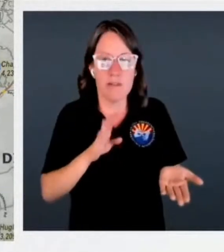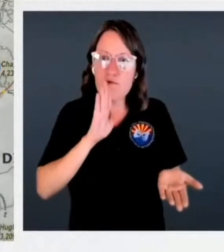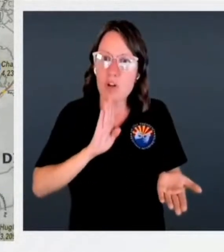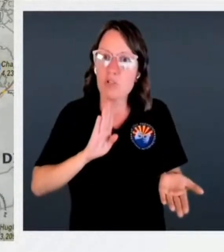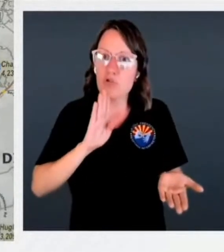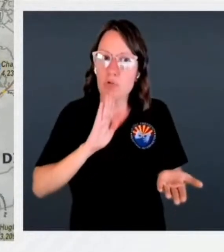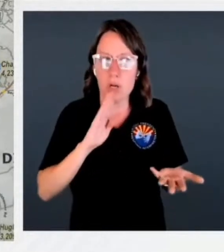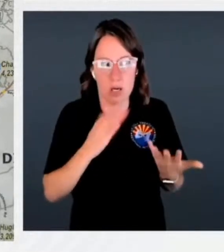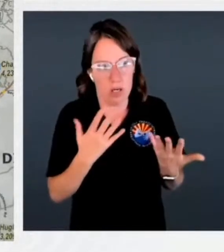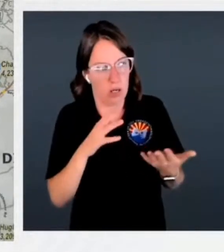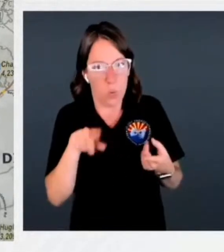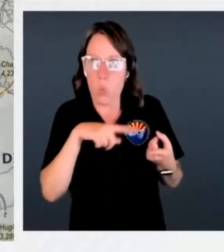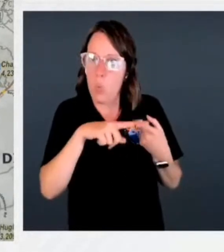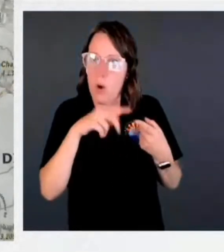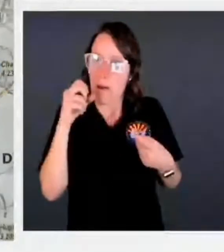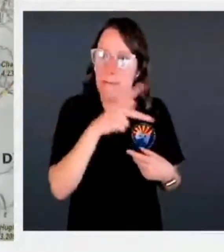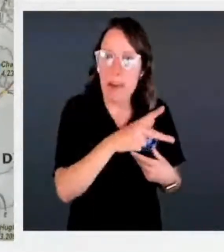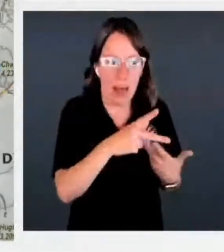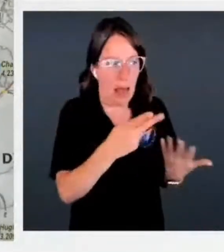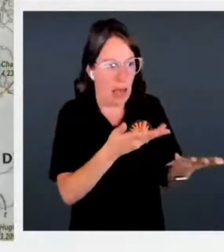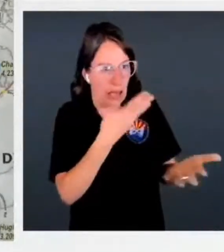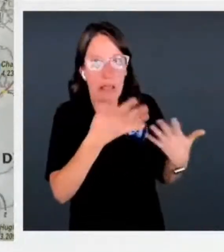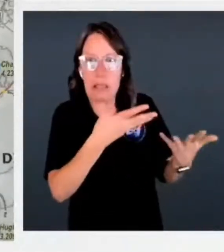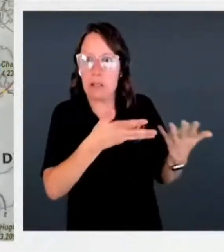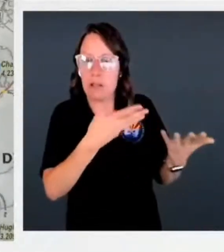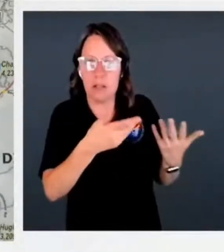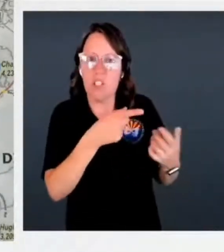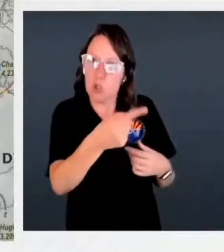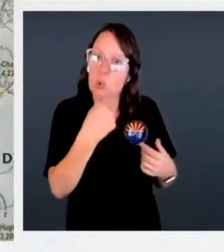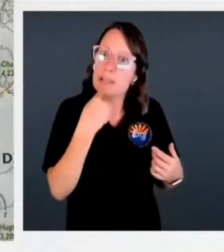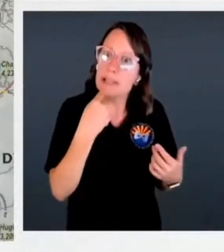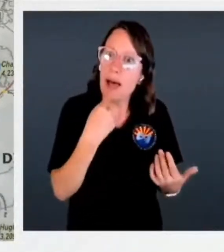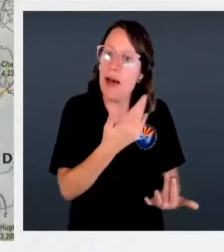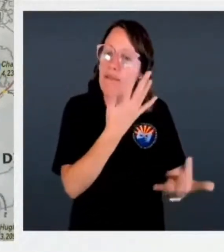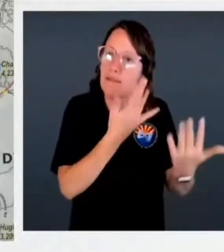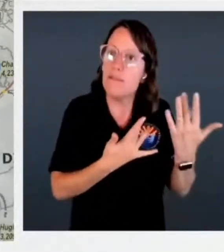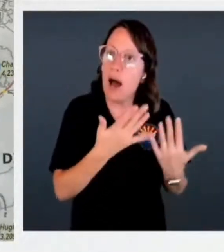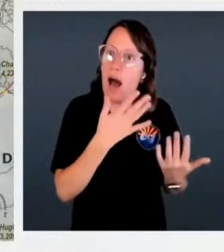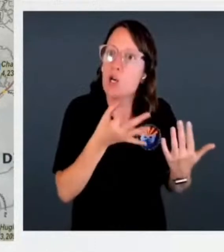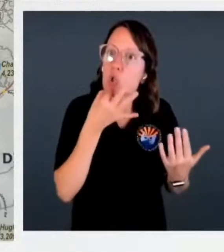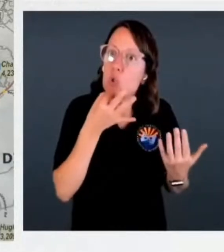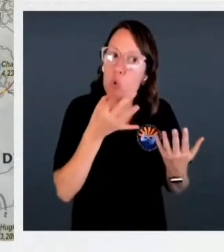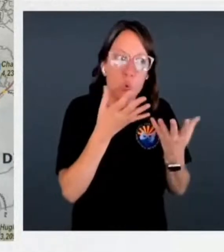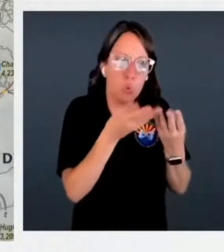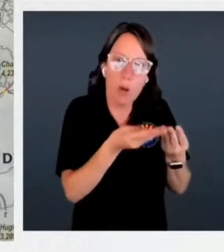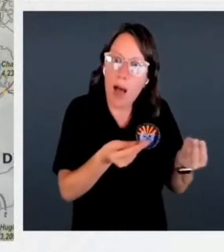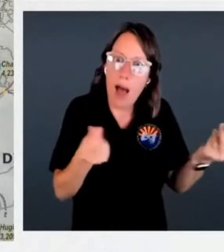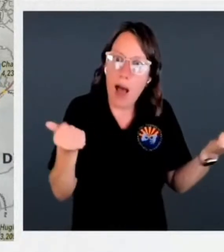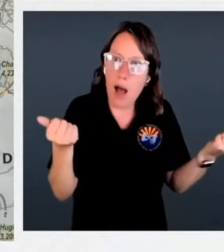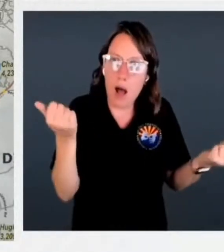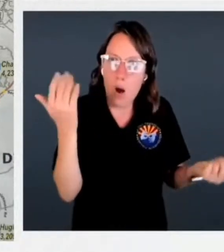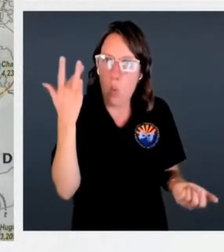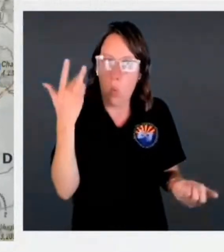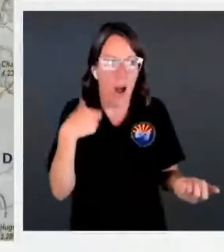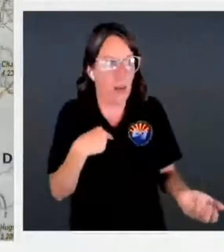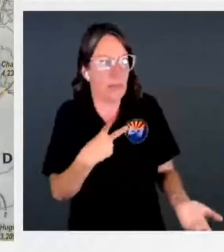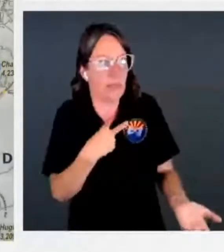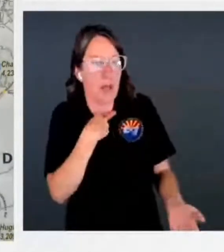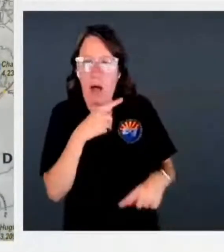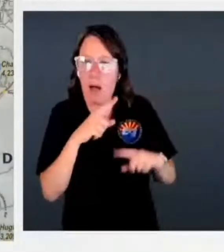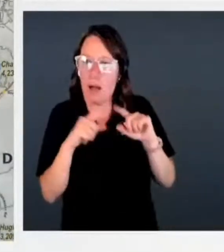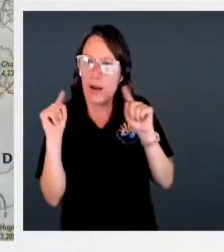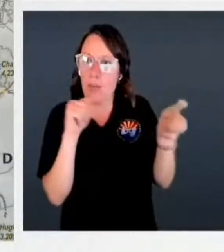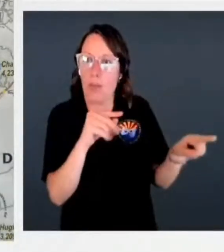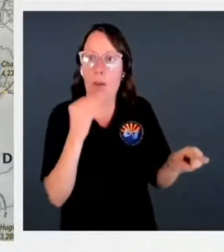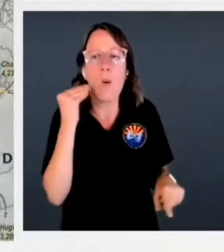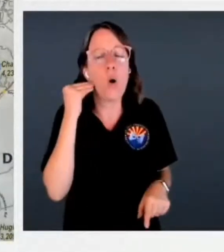word, because it may appear that, well, the fire that you said was going to be real close isn't there yet. Why can't we go home? So we understand that